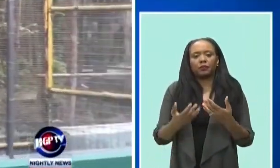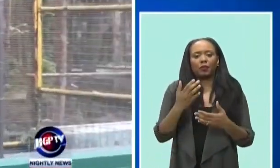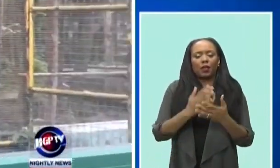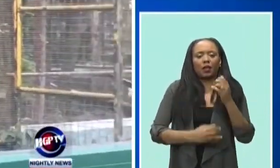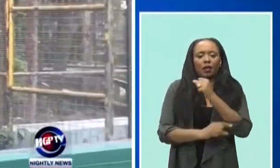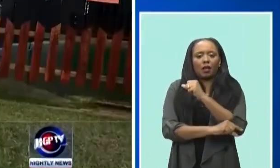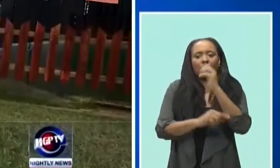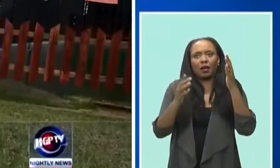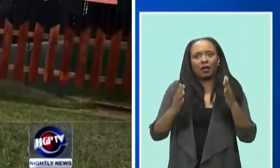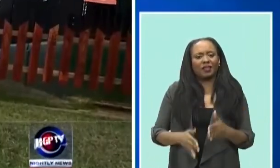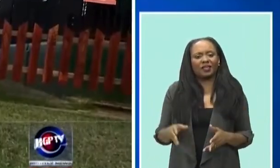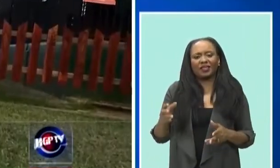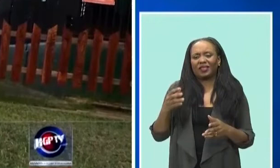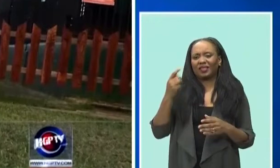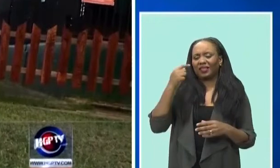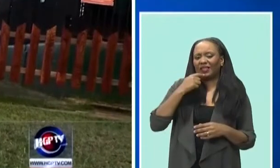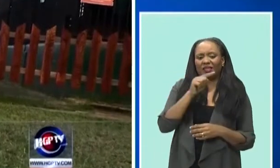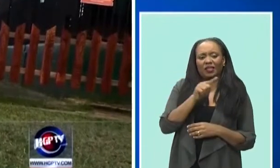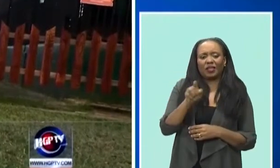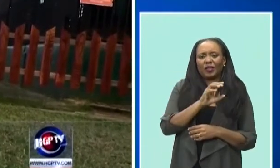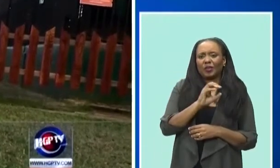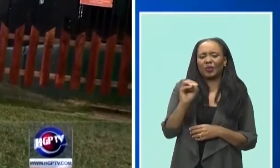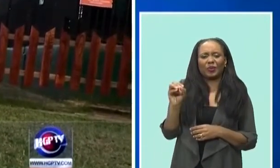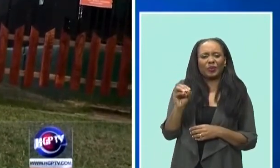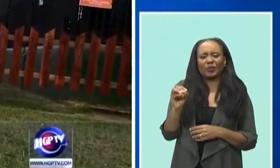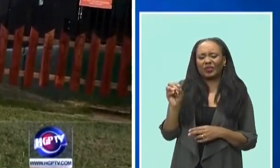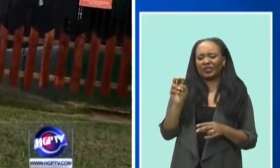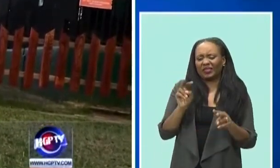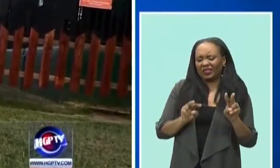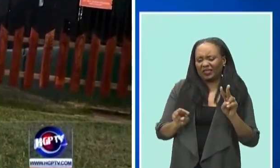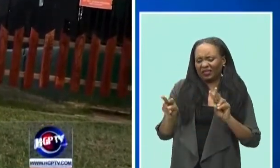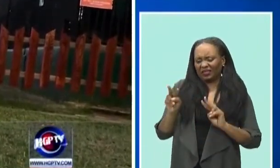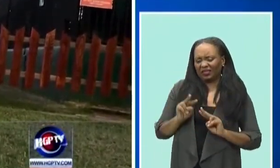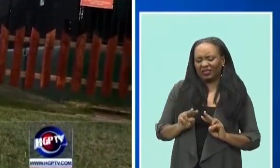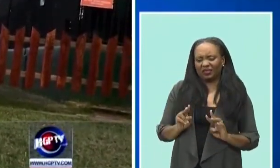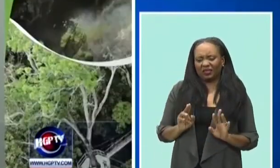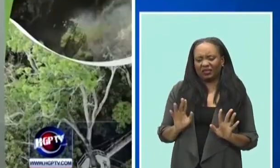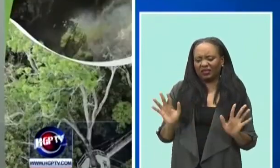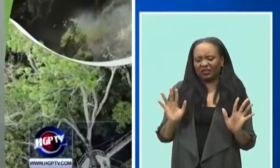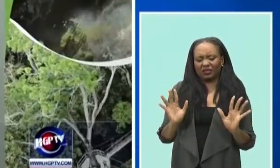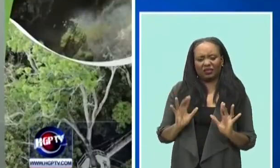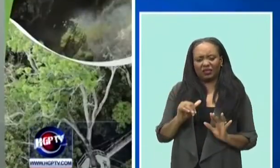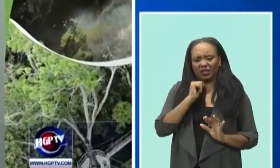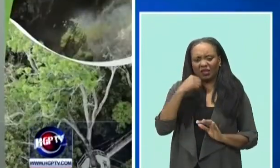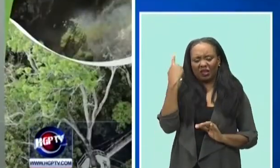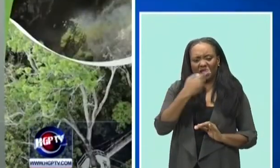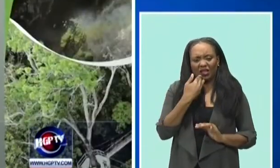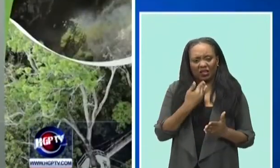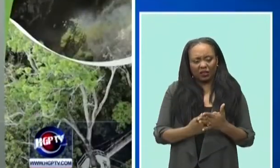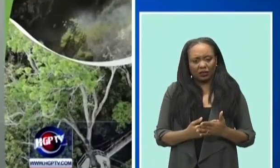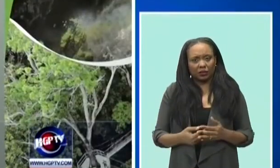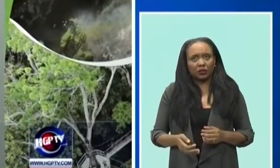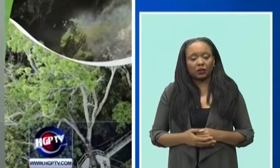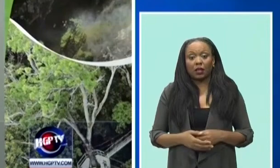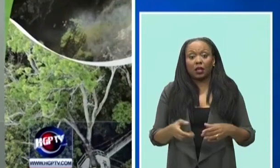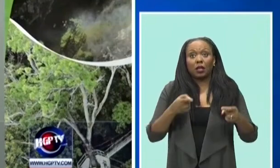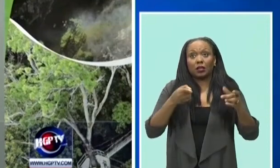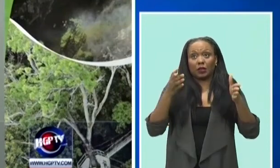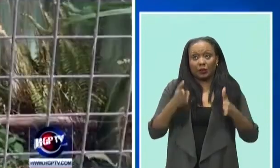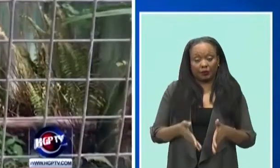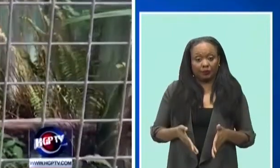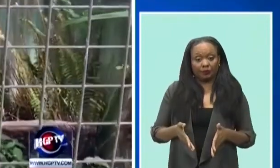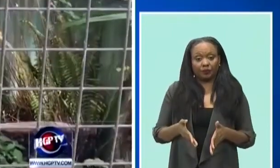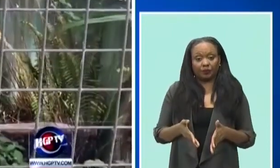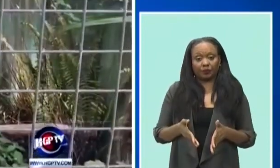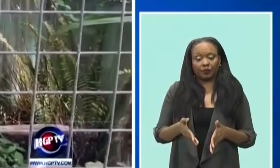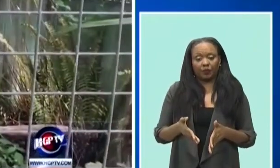and current condition of the zoo in recent years. Director of the Guyana Tourism Authority, Brian Mullis, in an interview with Nightly